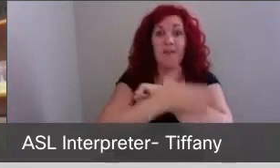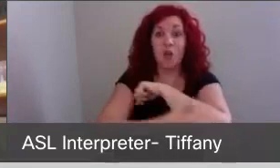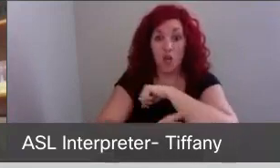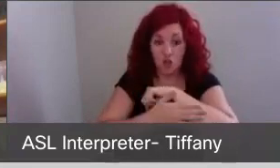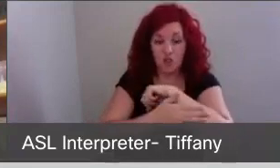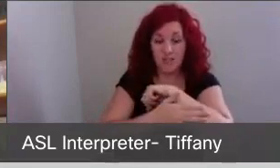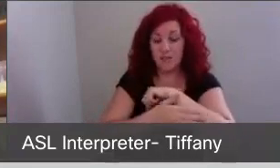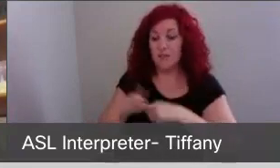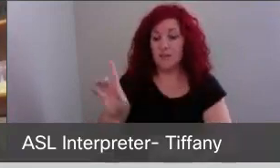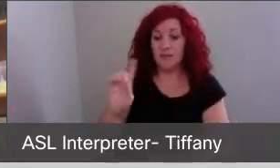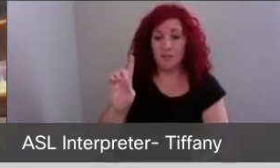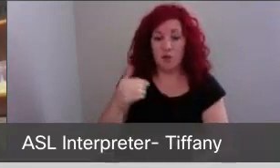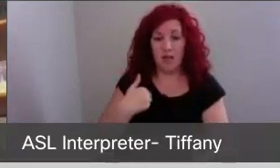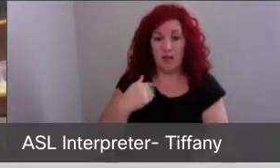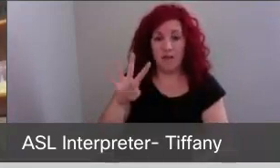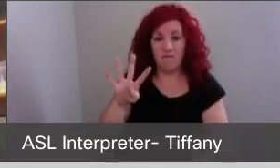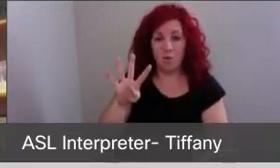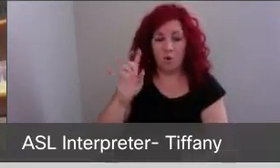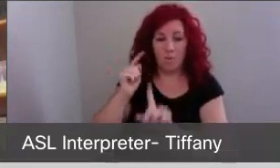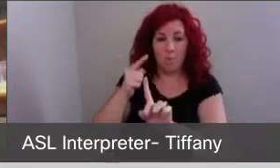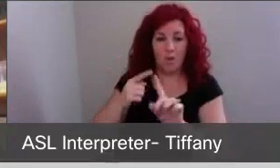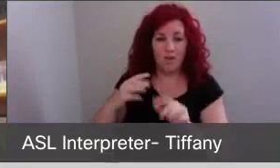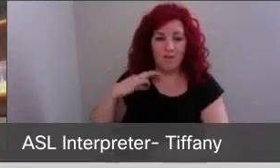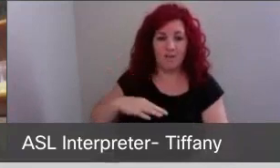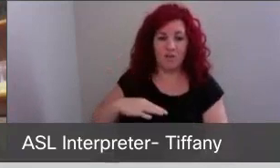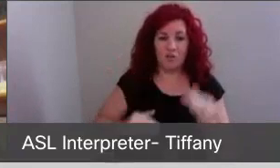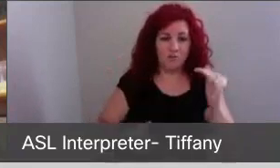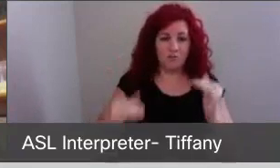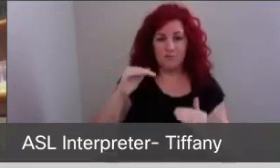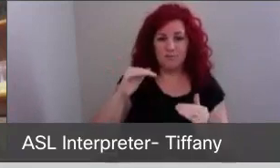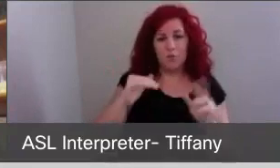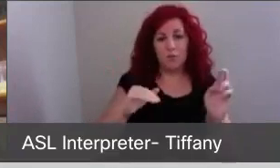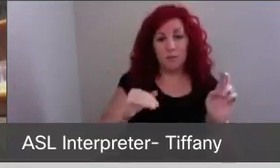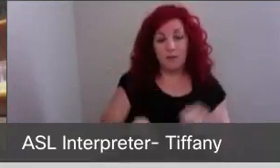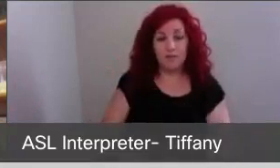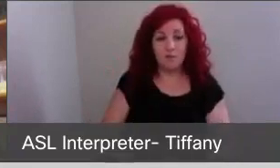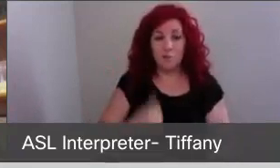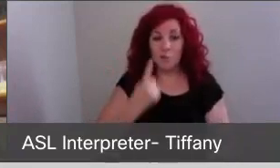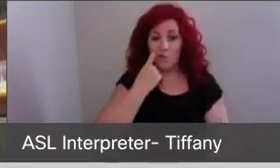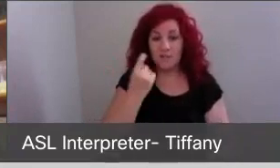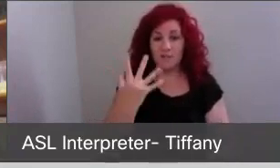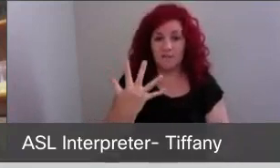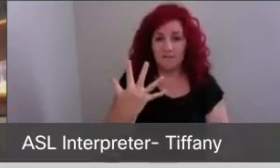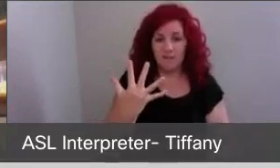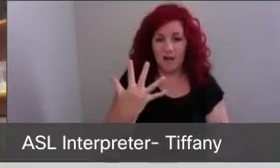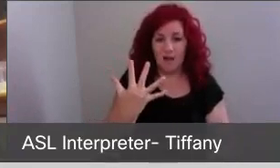country. Democrats hold just a 4-point advantage over Republicans. In the past